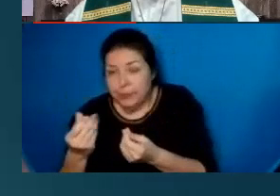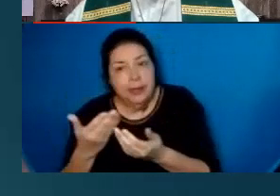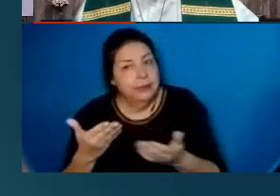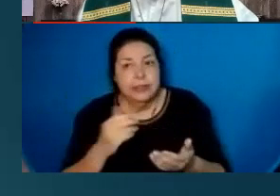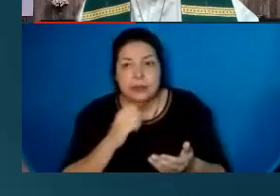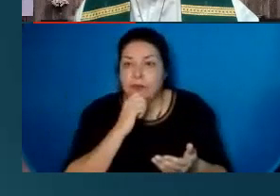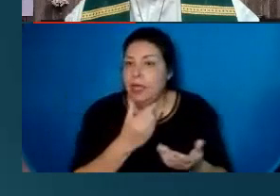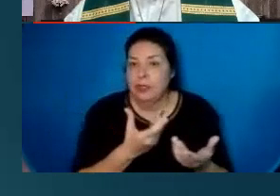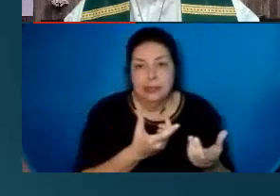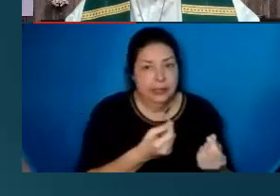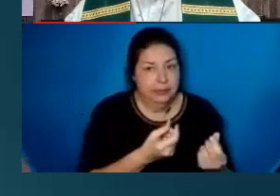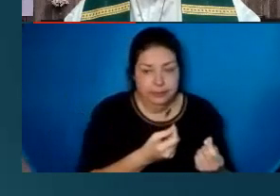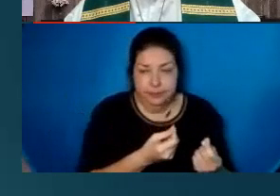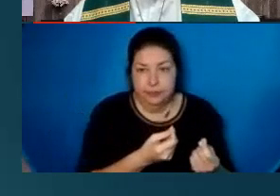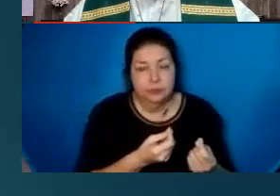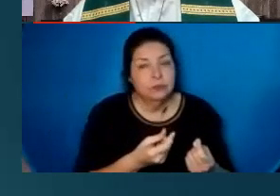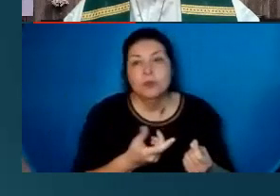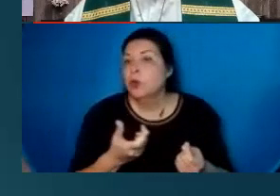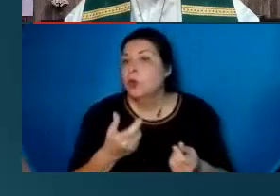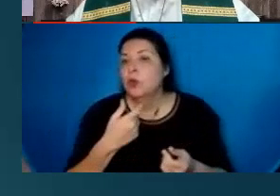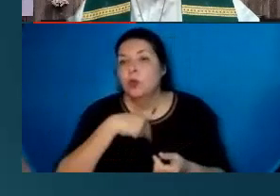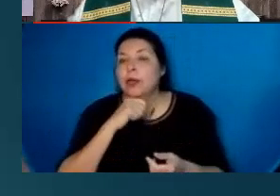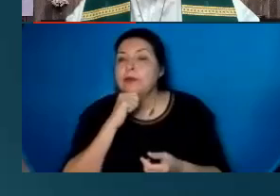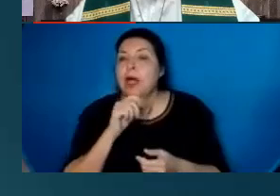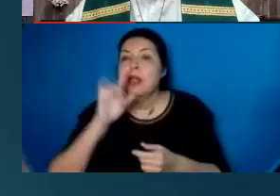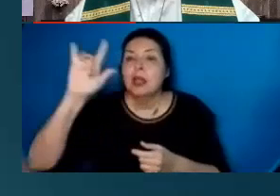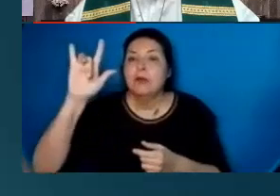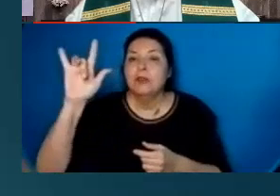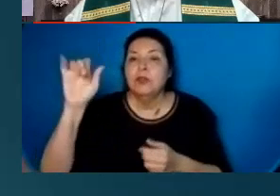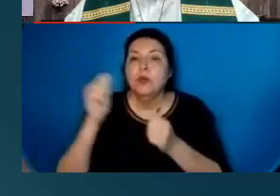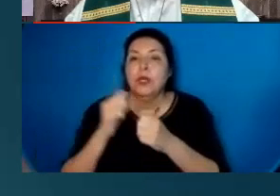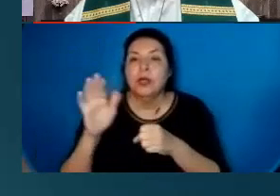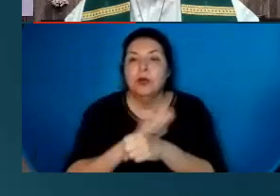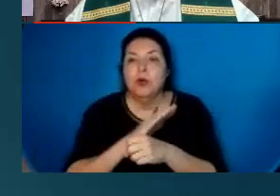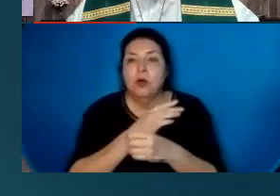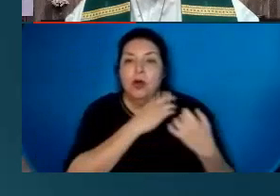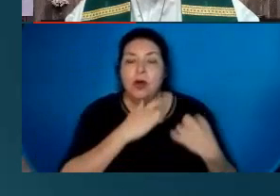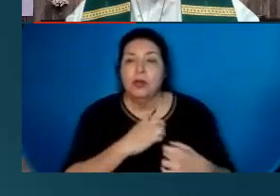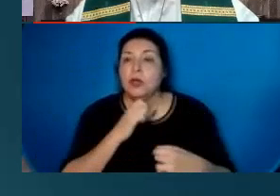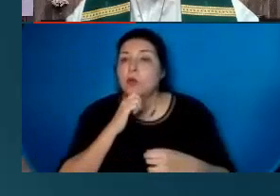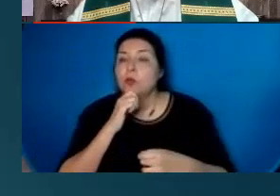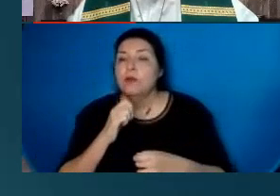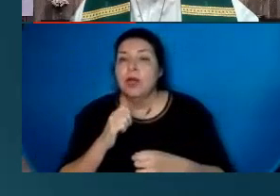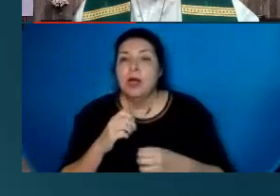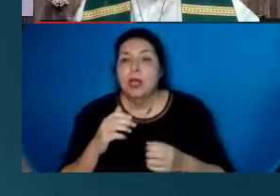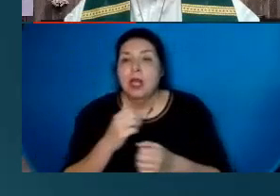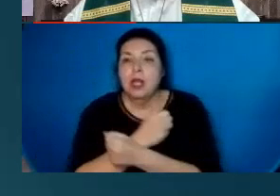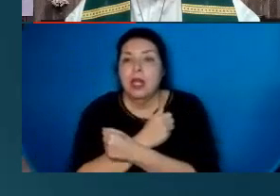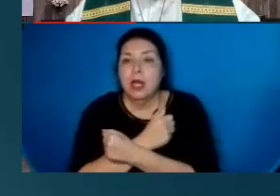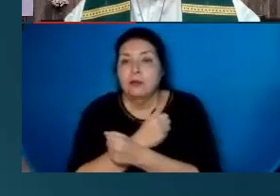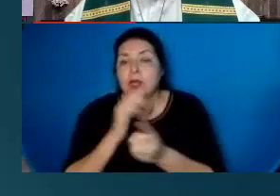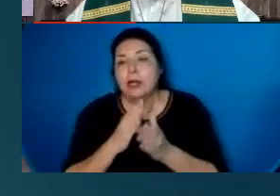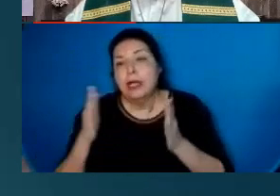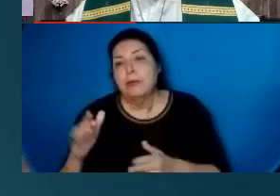left undone. We have not loved you with our whole heart. We have not loved our neighbors as ourselves.